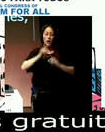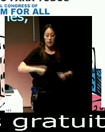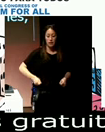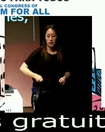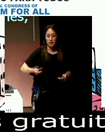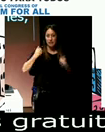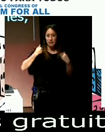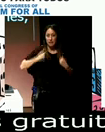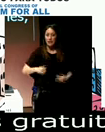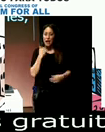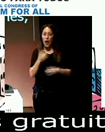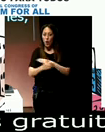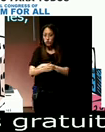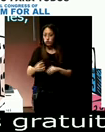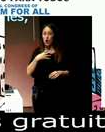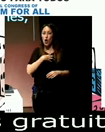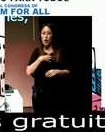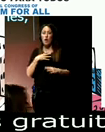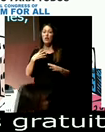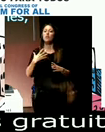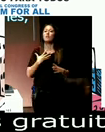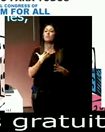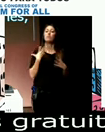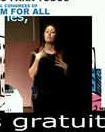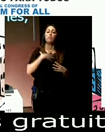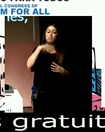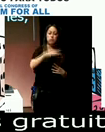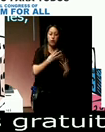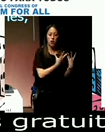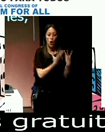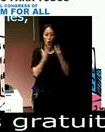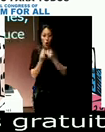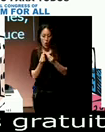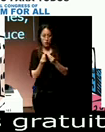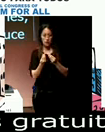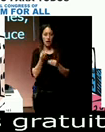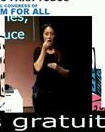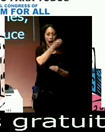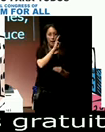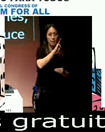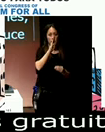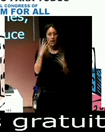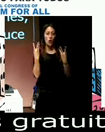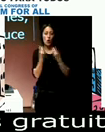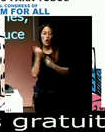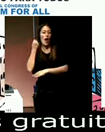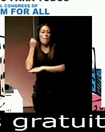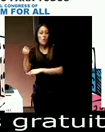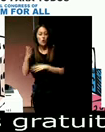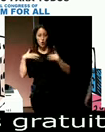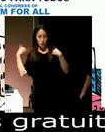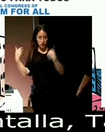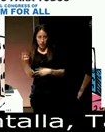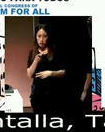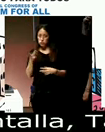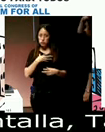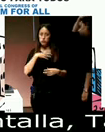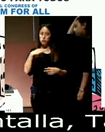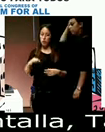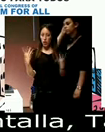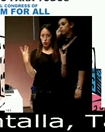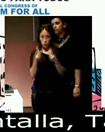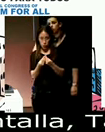for people with reduced mobility. It is designed with taking into account design for